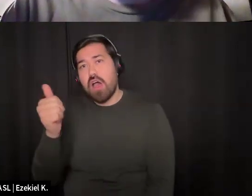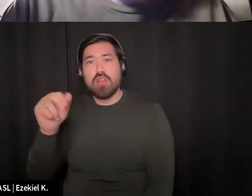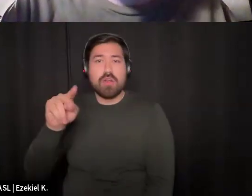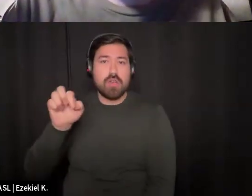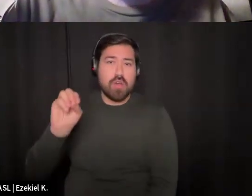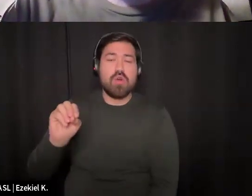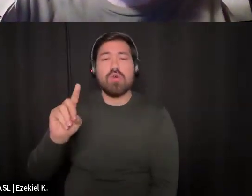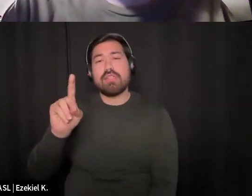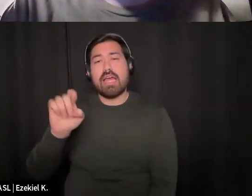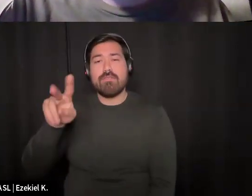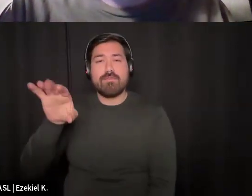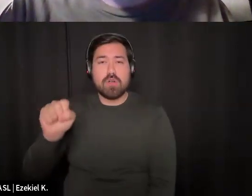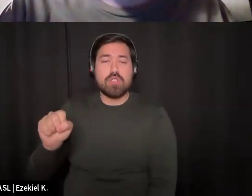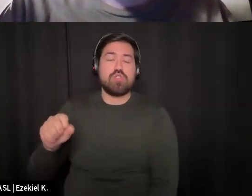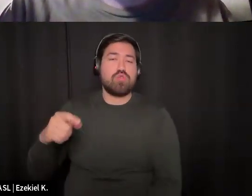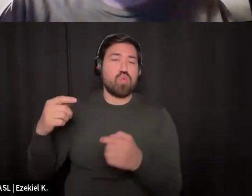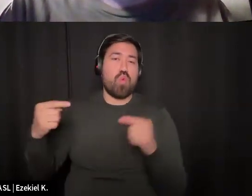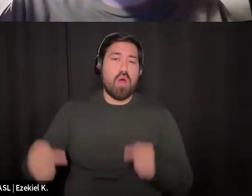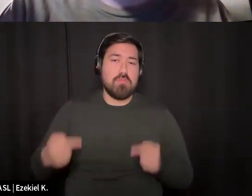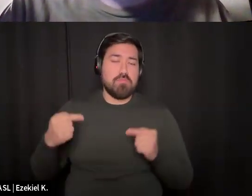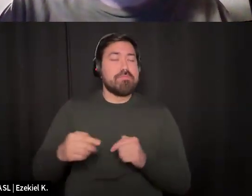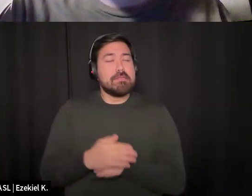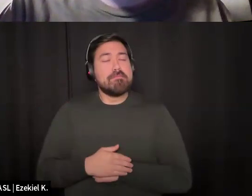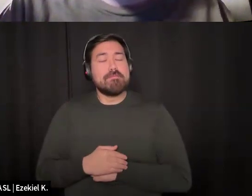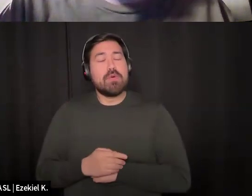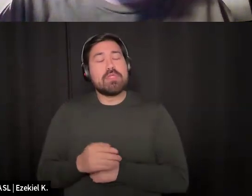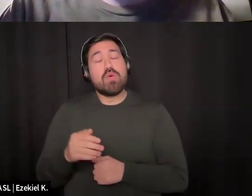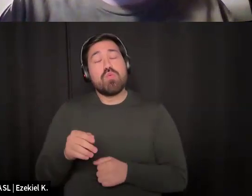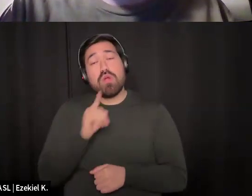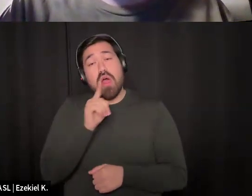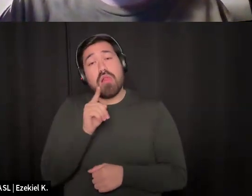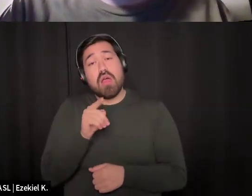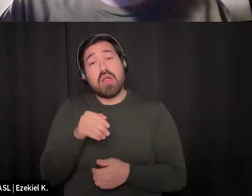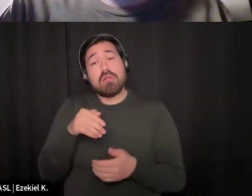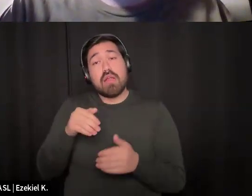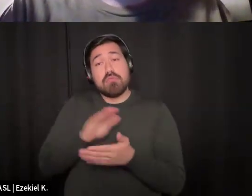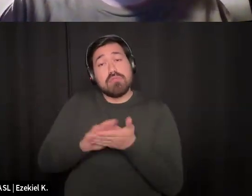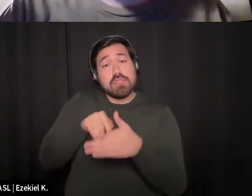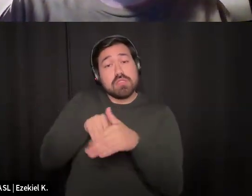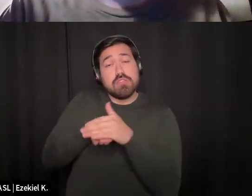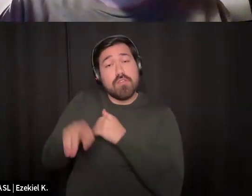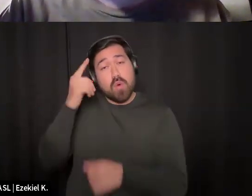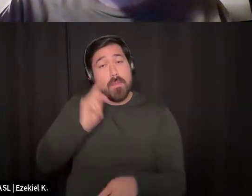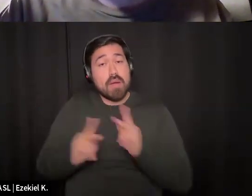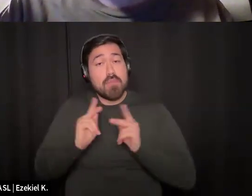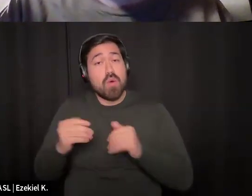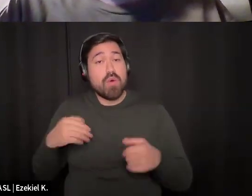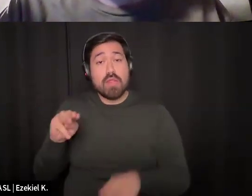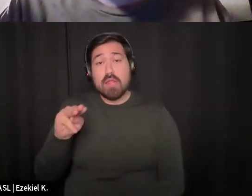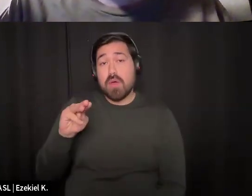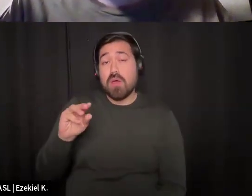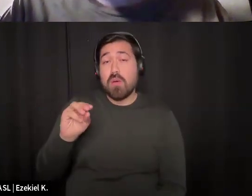experiences. But Mhm. yeah, for me, I think it's a very accessible way to bird for people with mobility disabilities. You don't have to